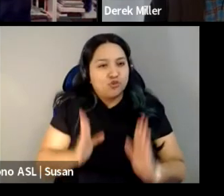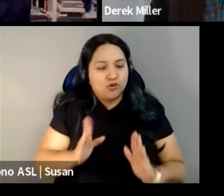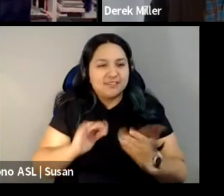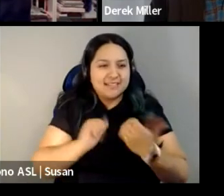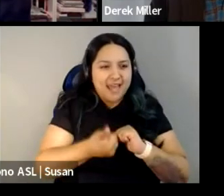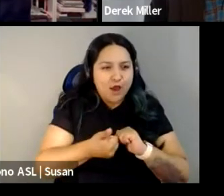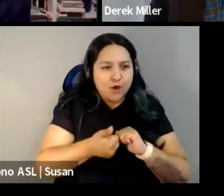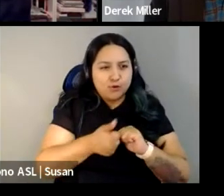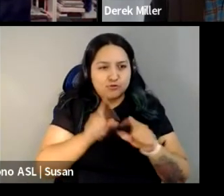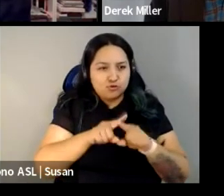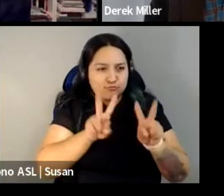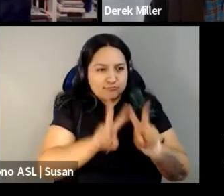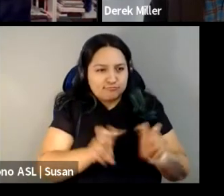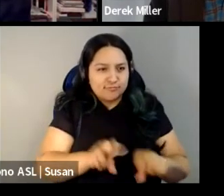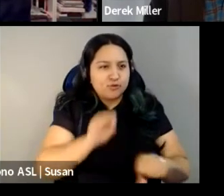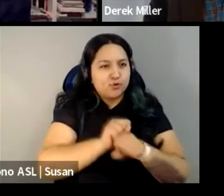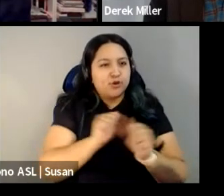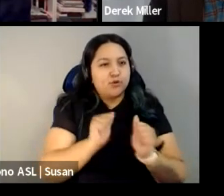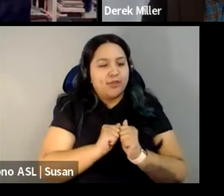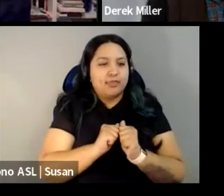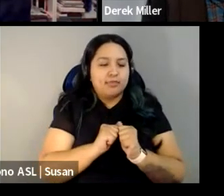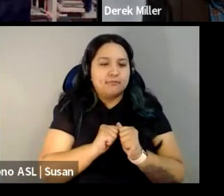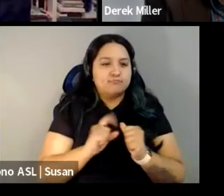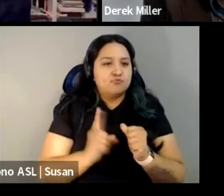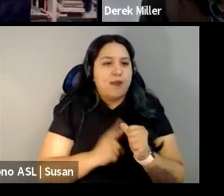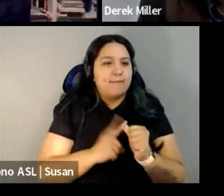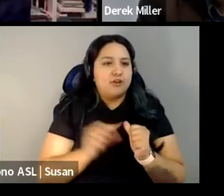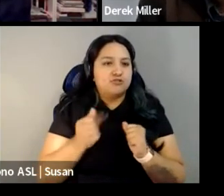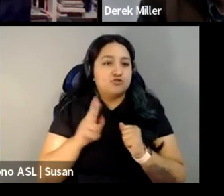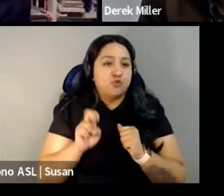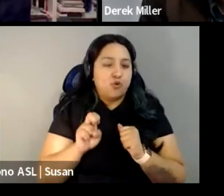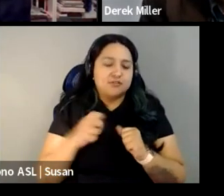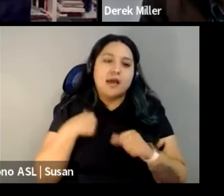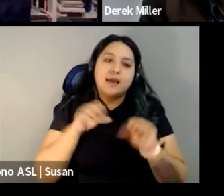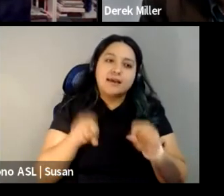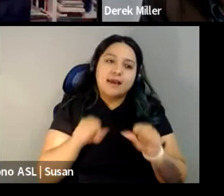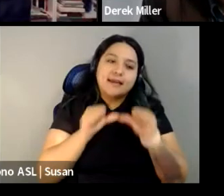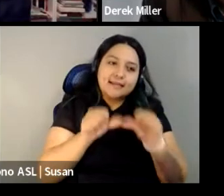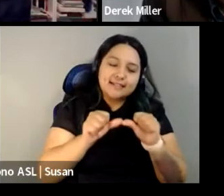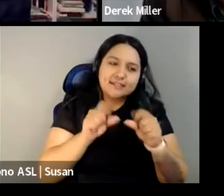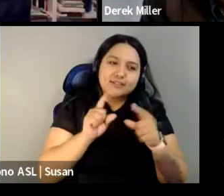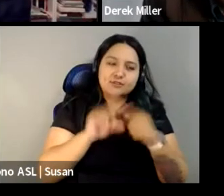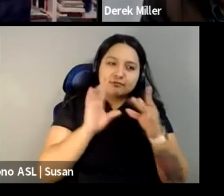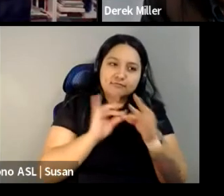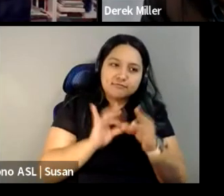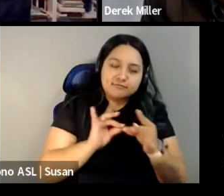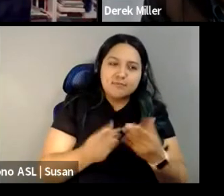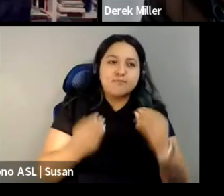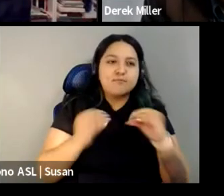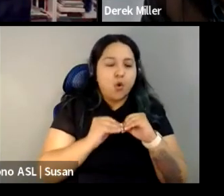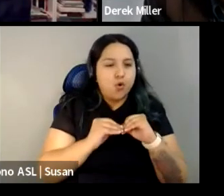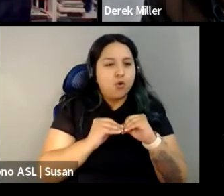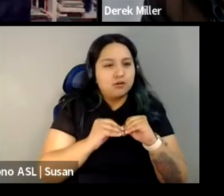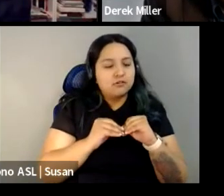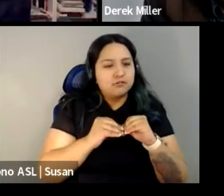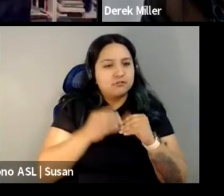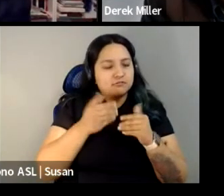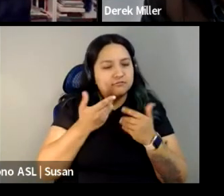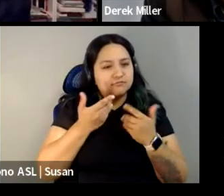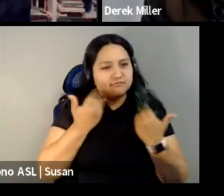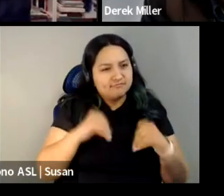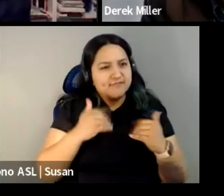primary sources. So I could go on and on to identify other moments of insight like this. I think this book is really a treasure trove for